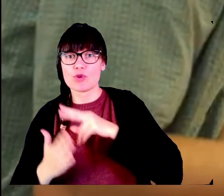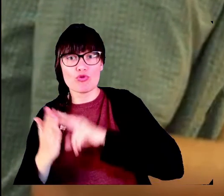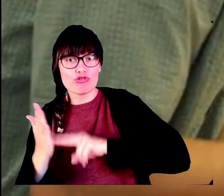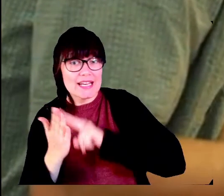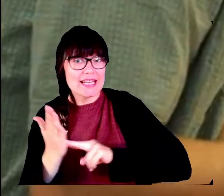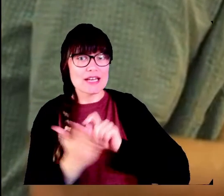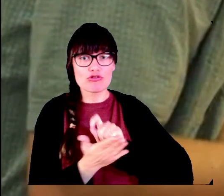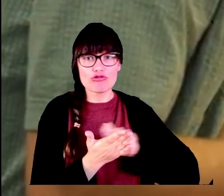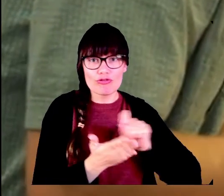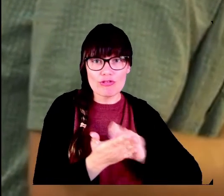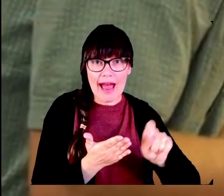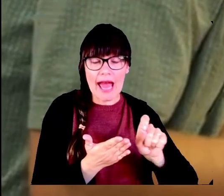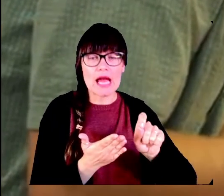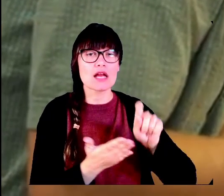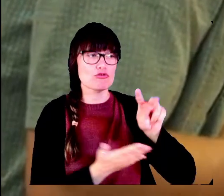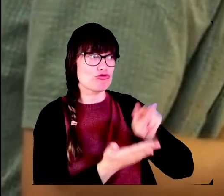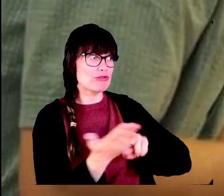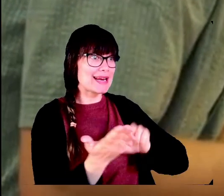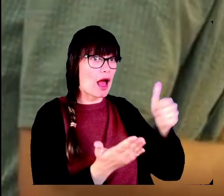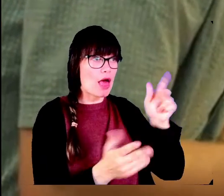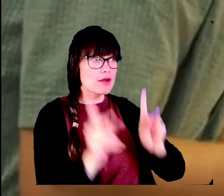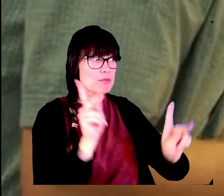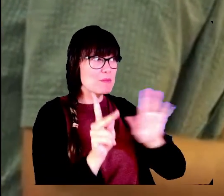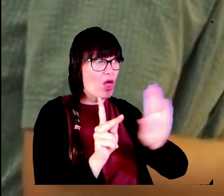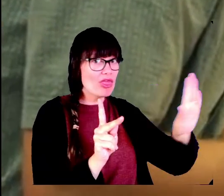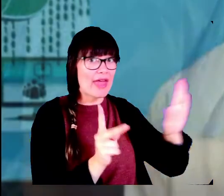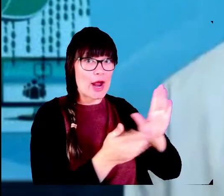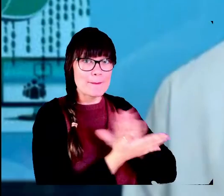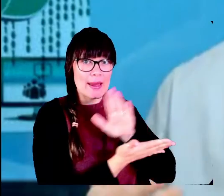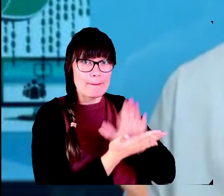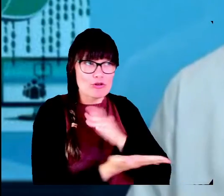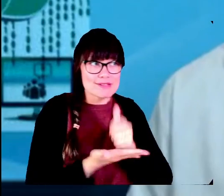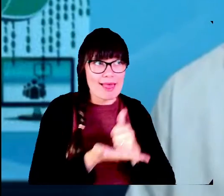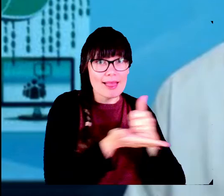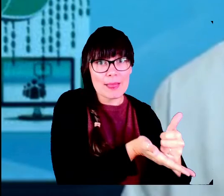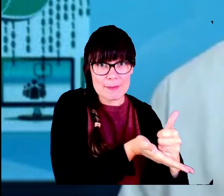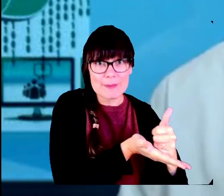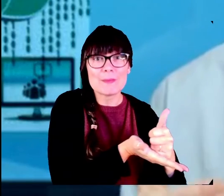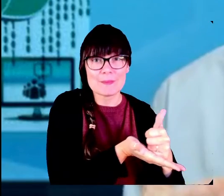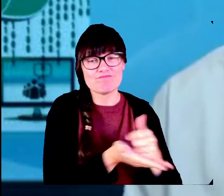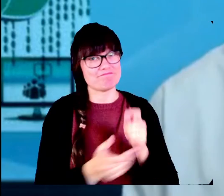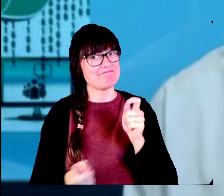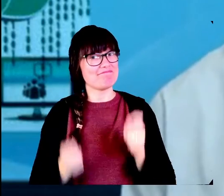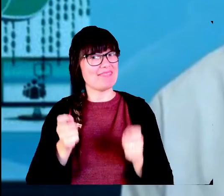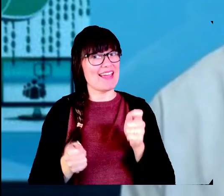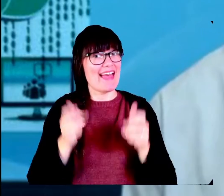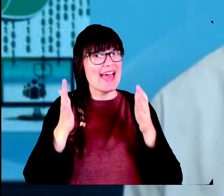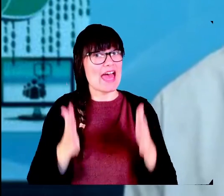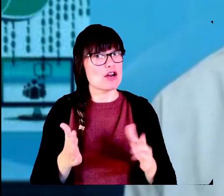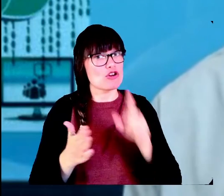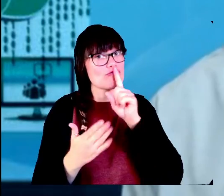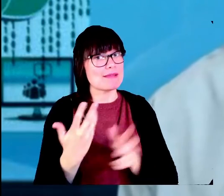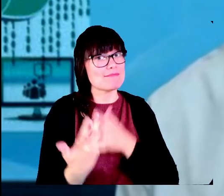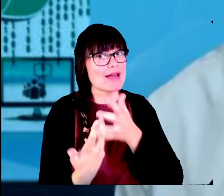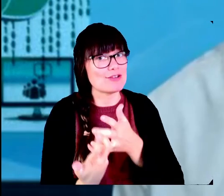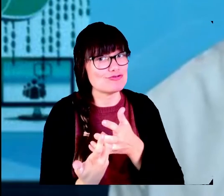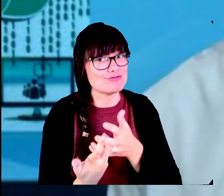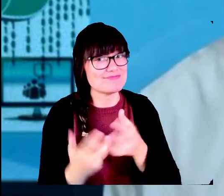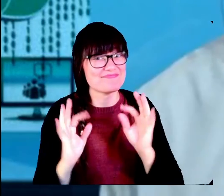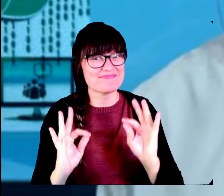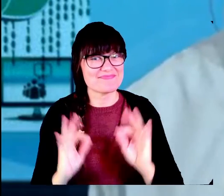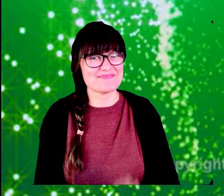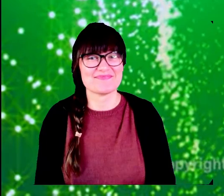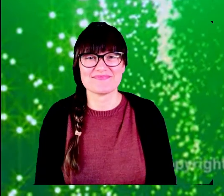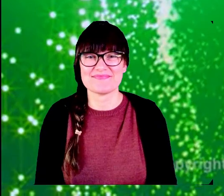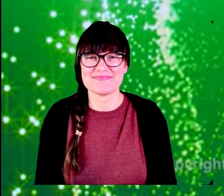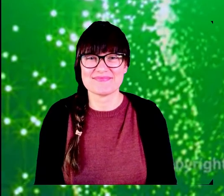if you like to proofread what other people have written and try to help them out, then editing could be right up your alley. We'll see you next time.